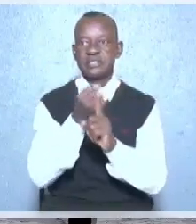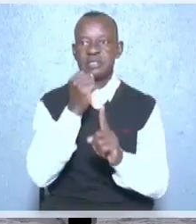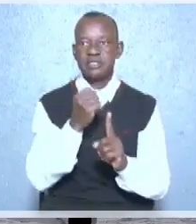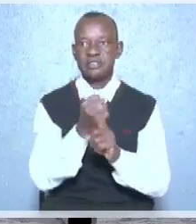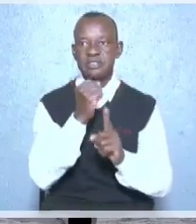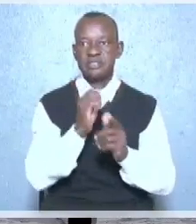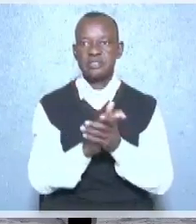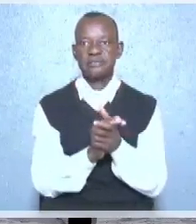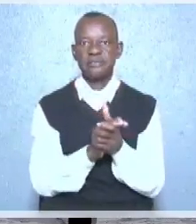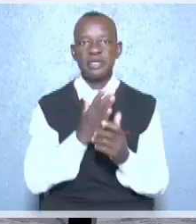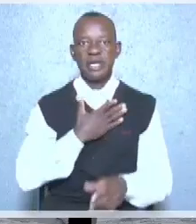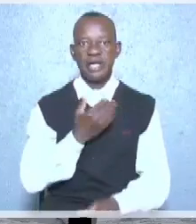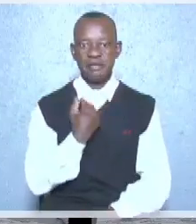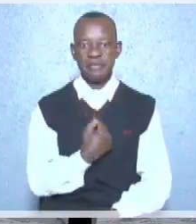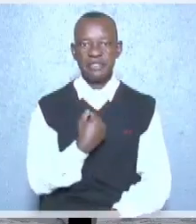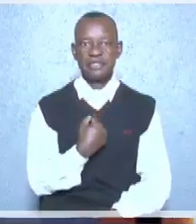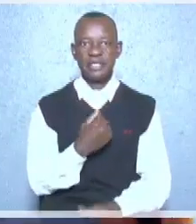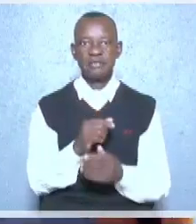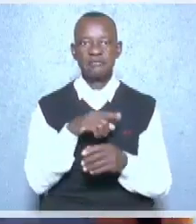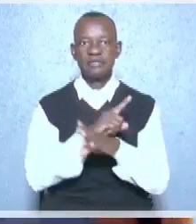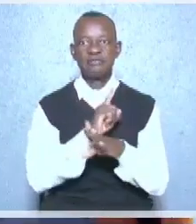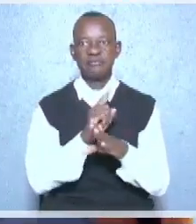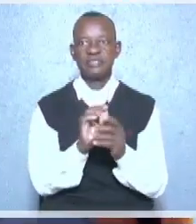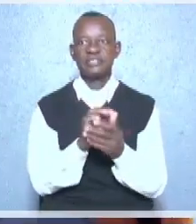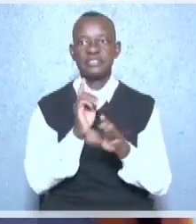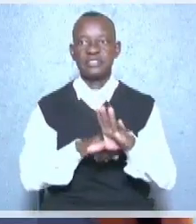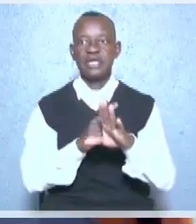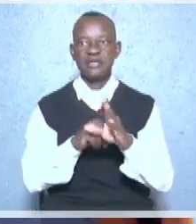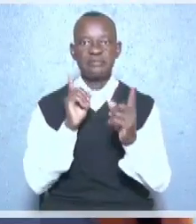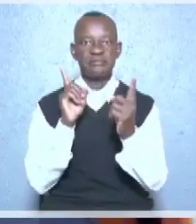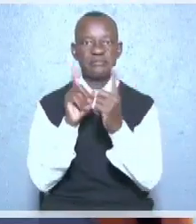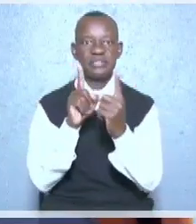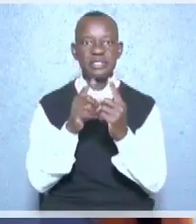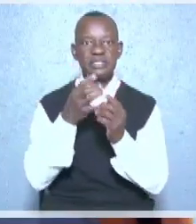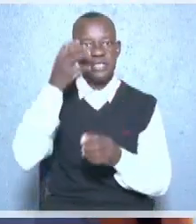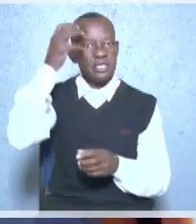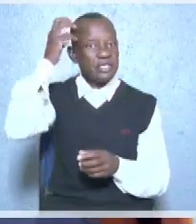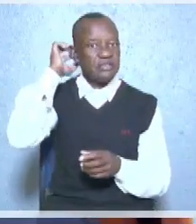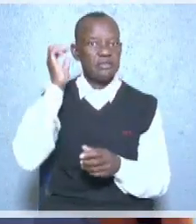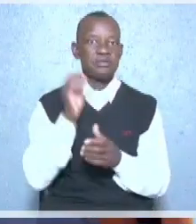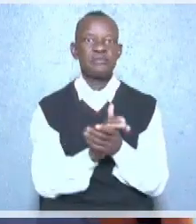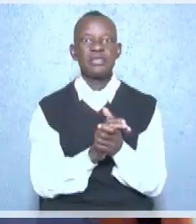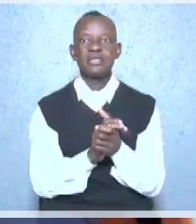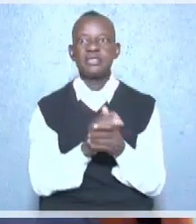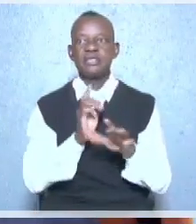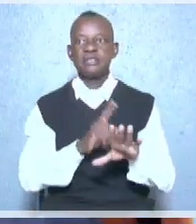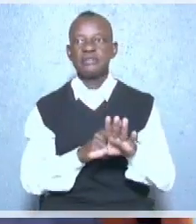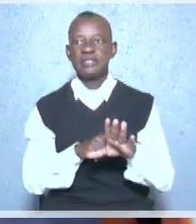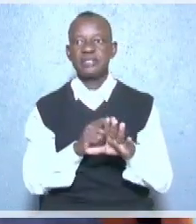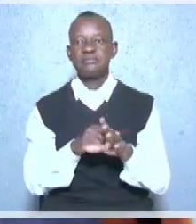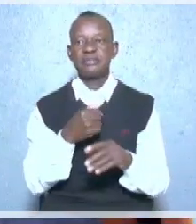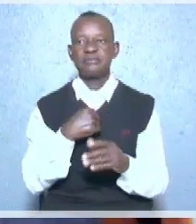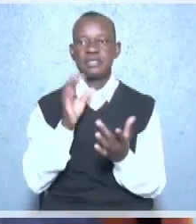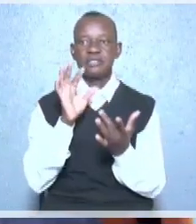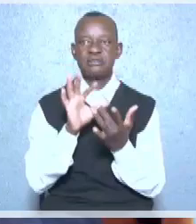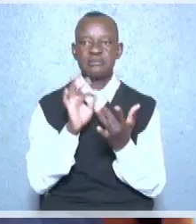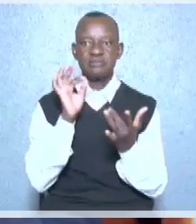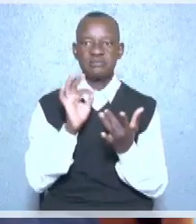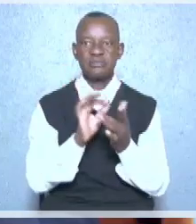of face-to-face meeting with him is when I was selected to be the scriptwriter or to,